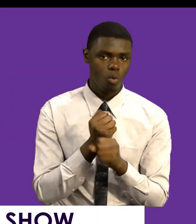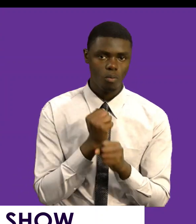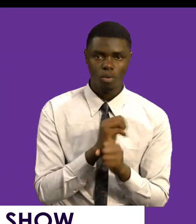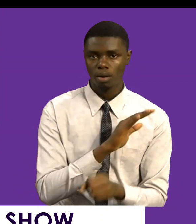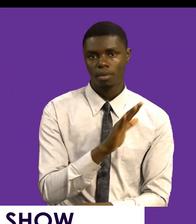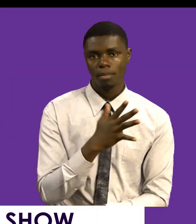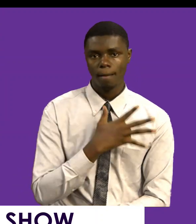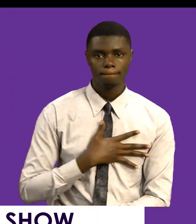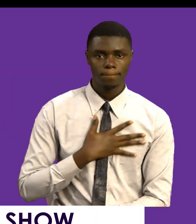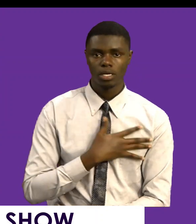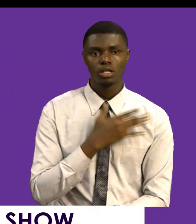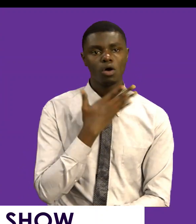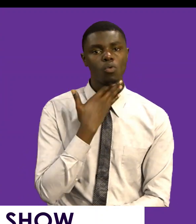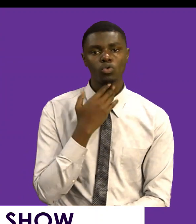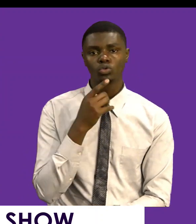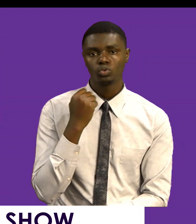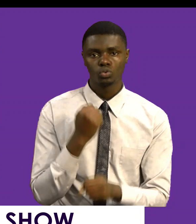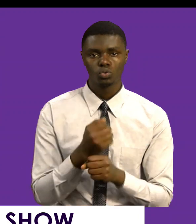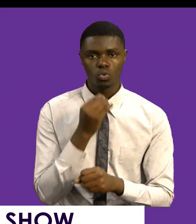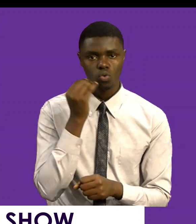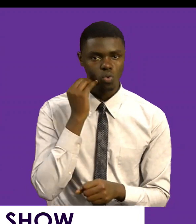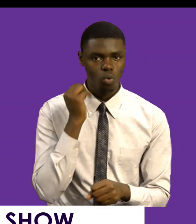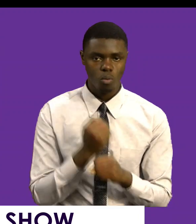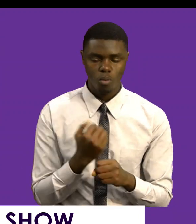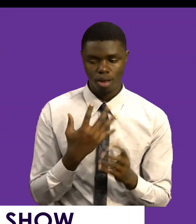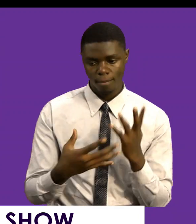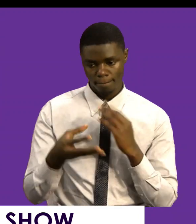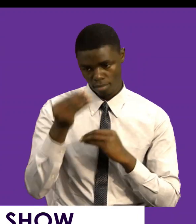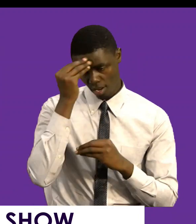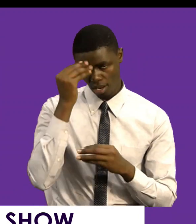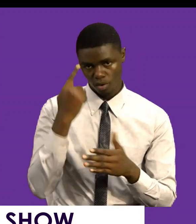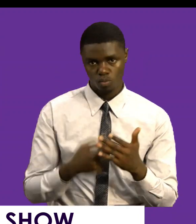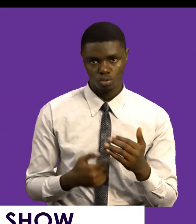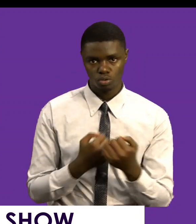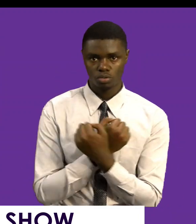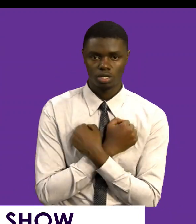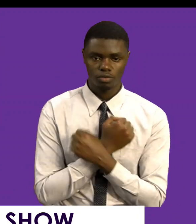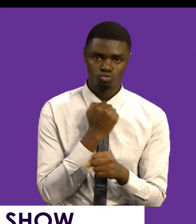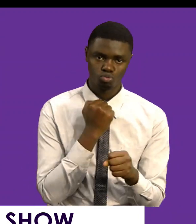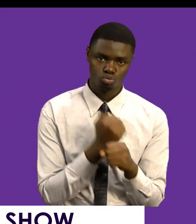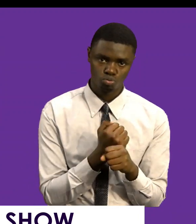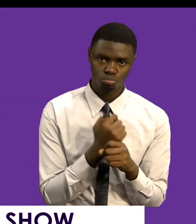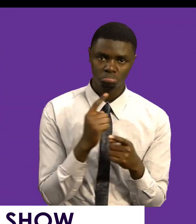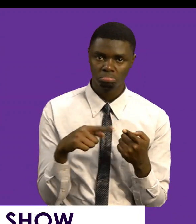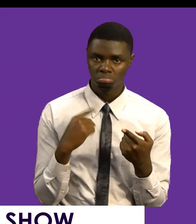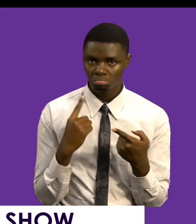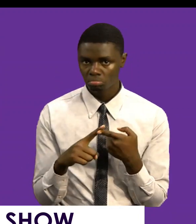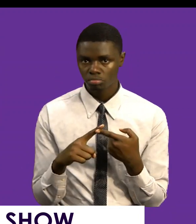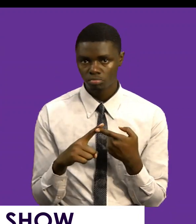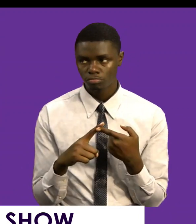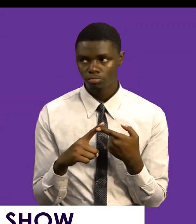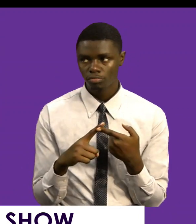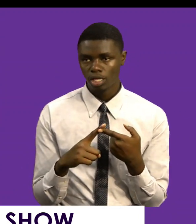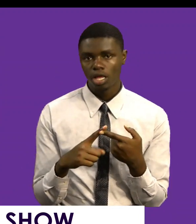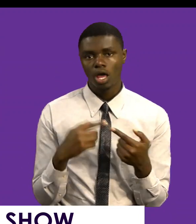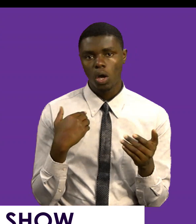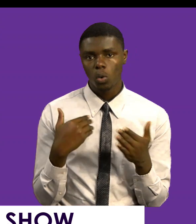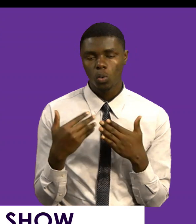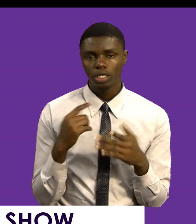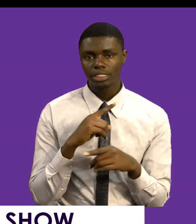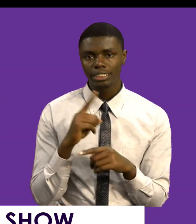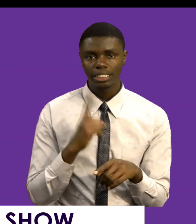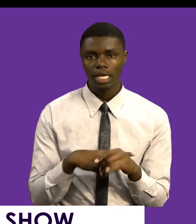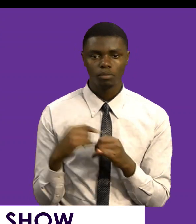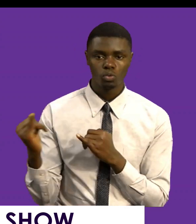Please, I want you to do your homework. Learn what you love to do. And I want that wherever you